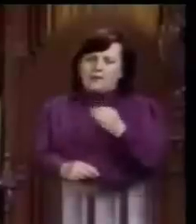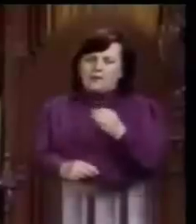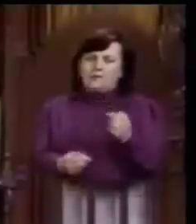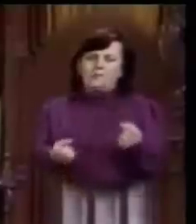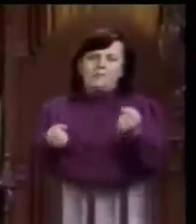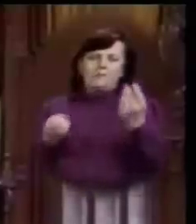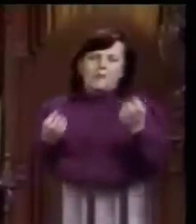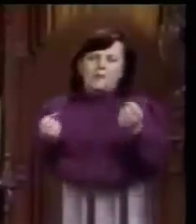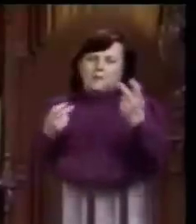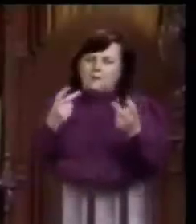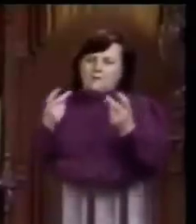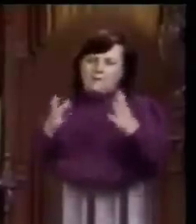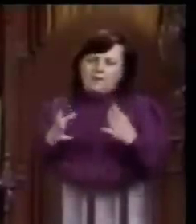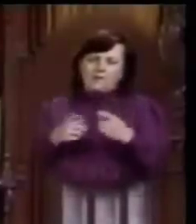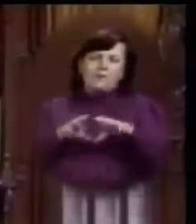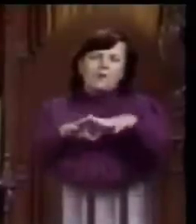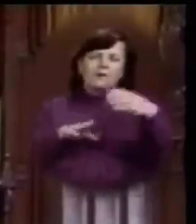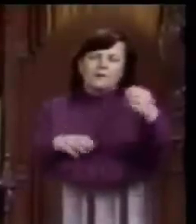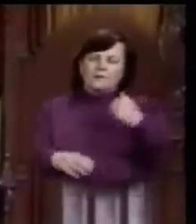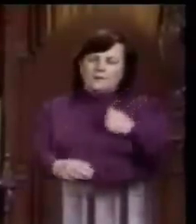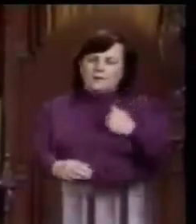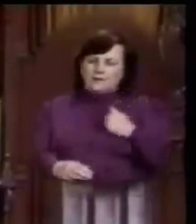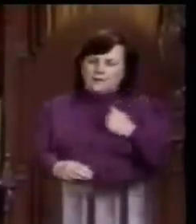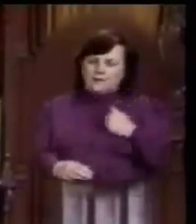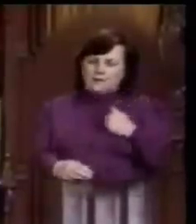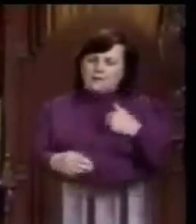"I think it's blackmail." Yeah.